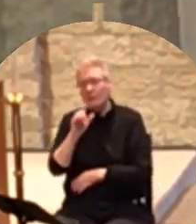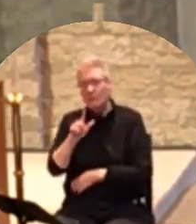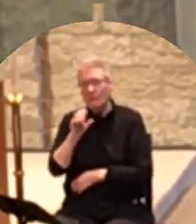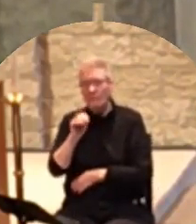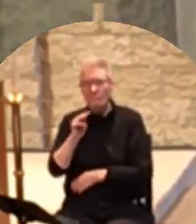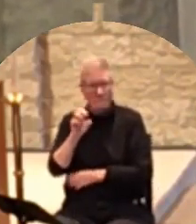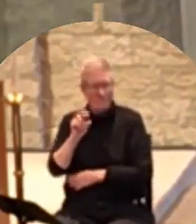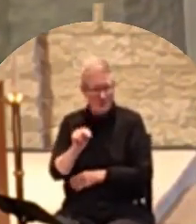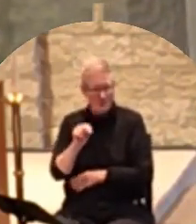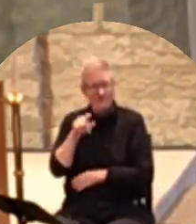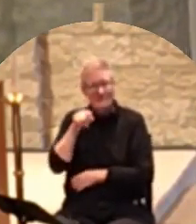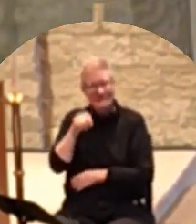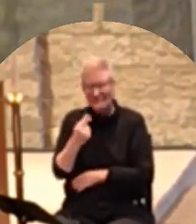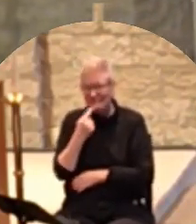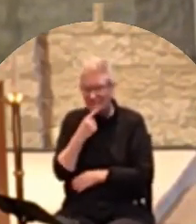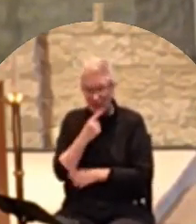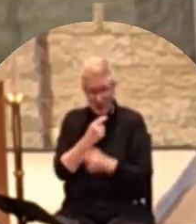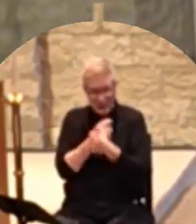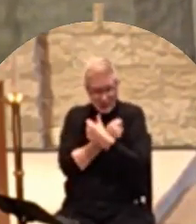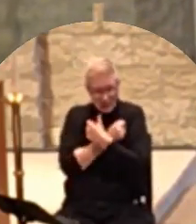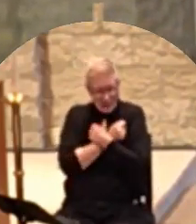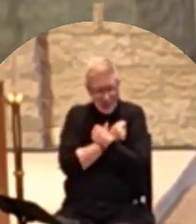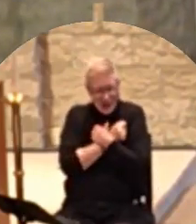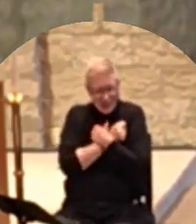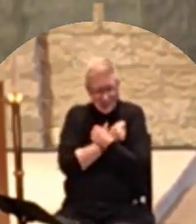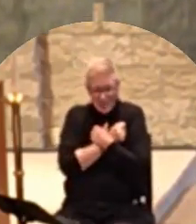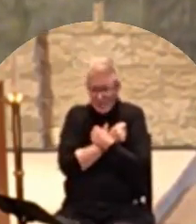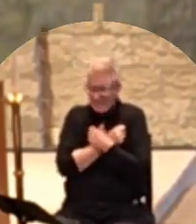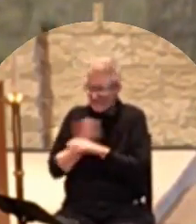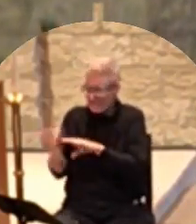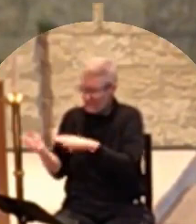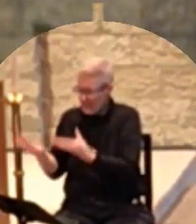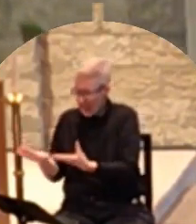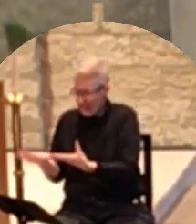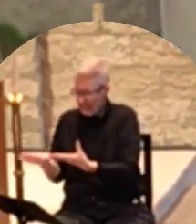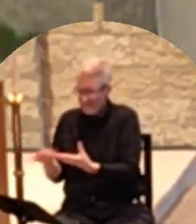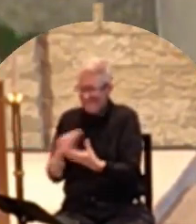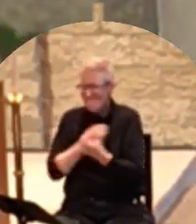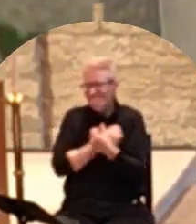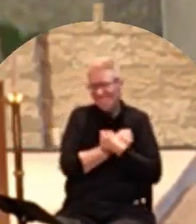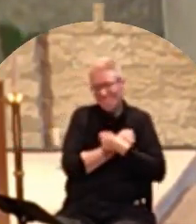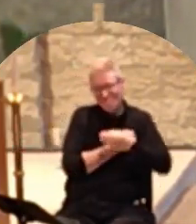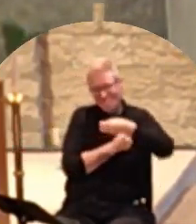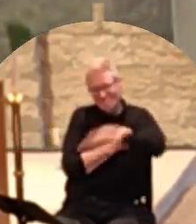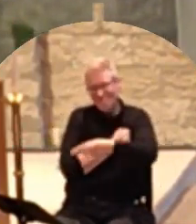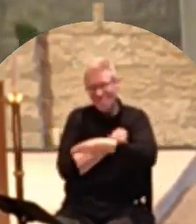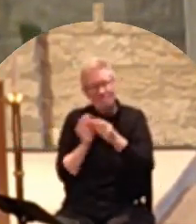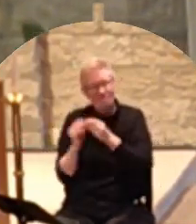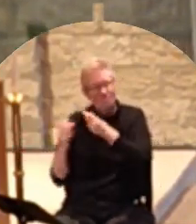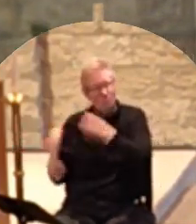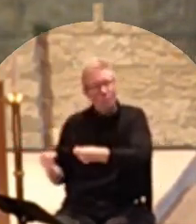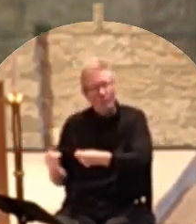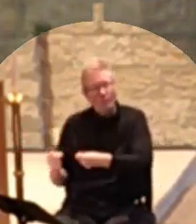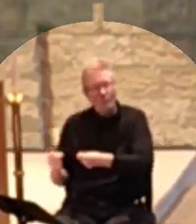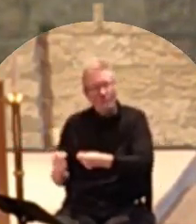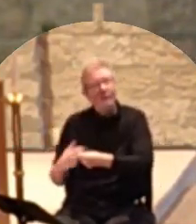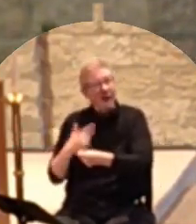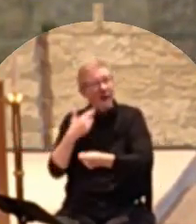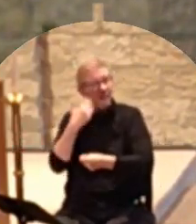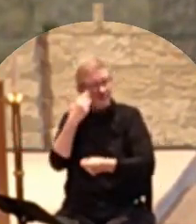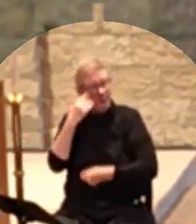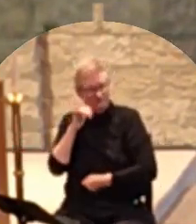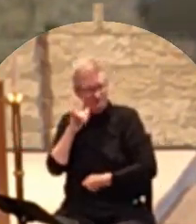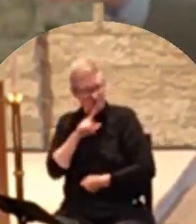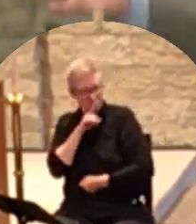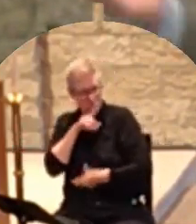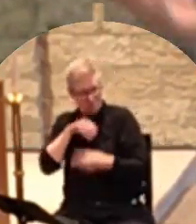death. And I believe that to be so true in my own life. I know for a matter of fact that people that have gone into